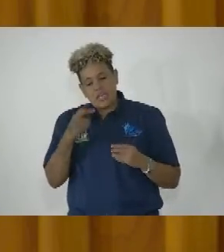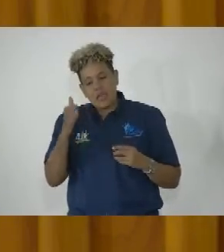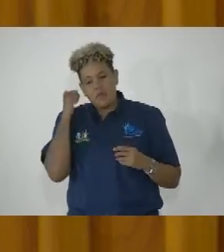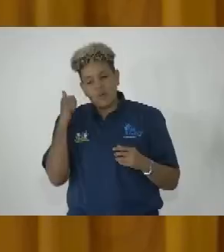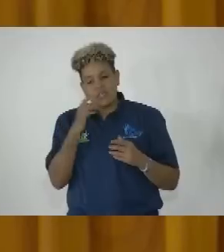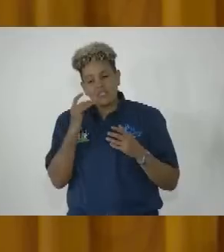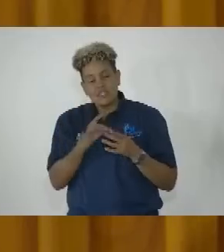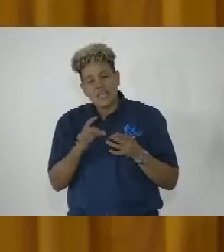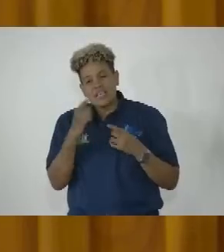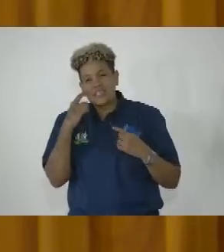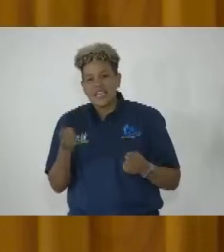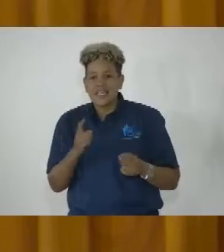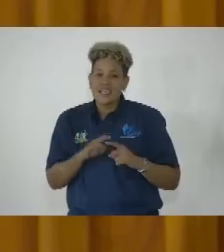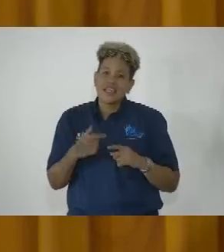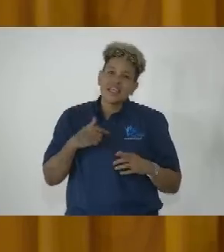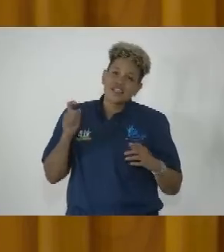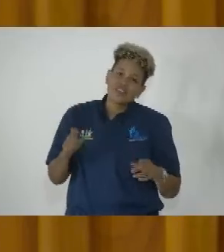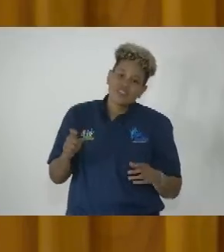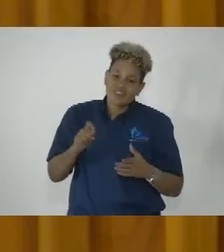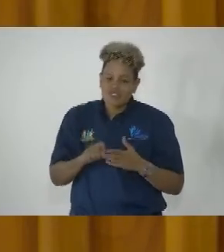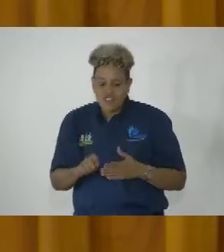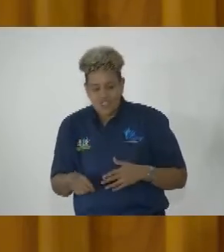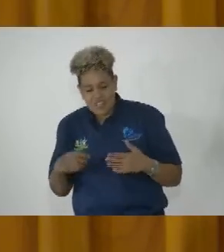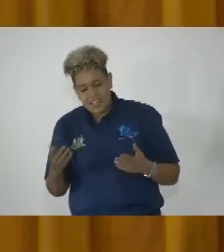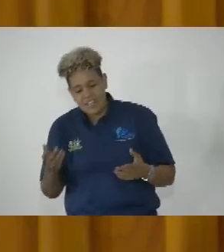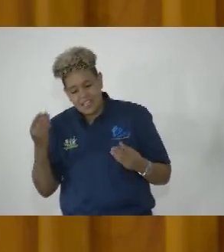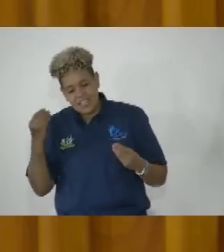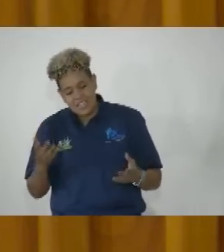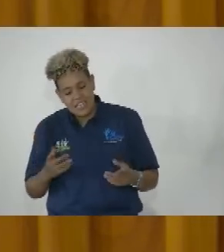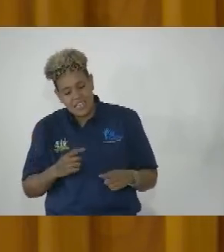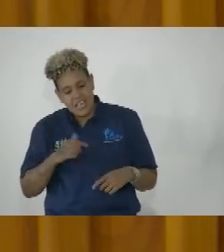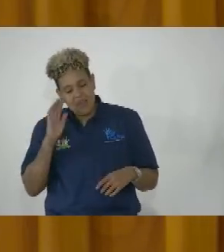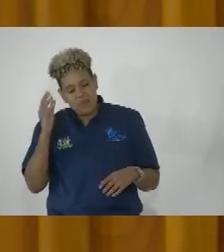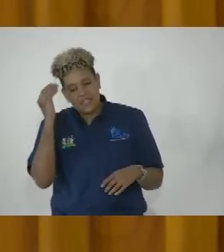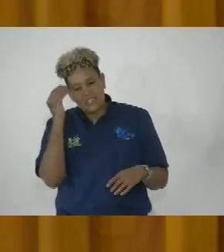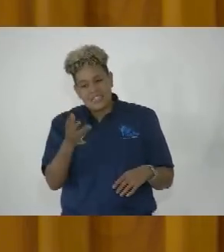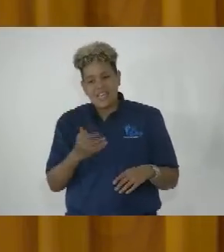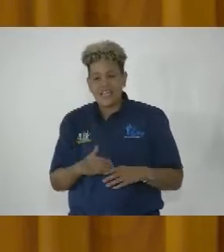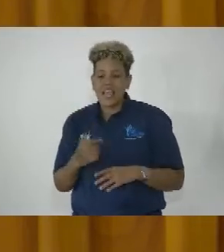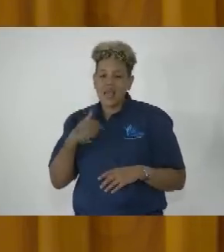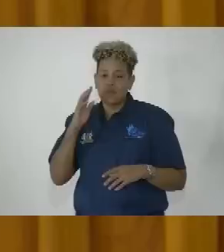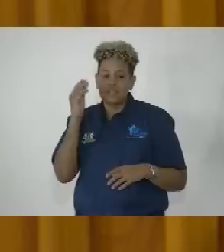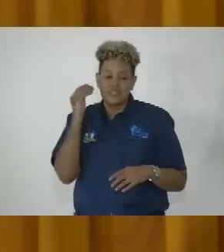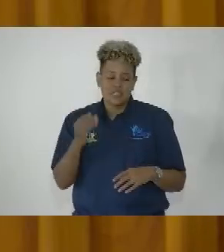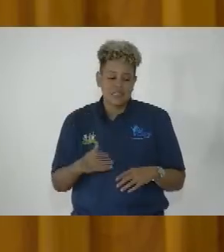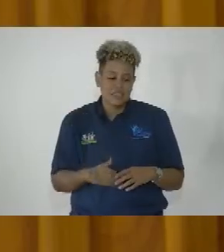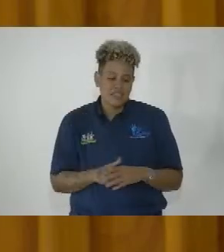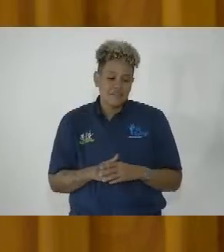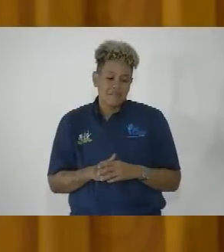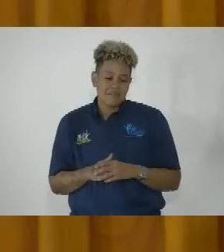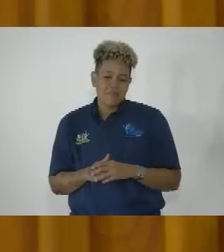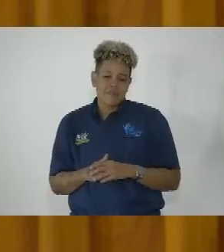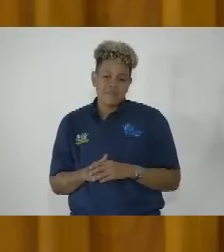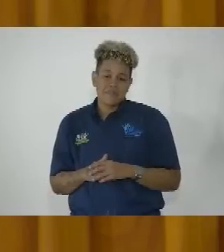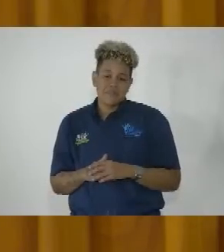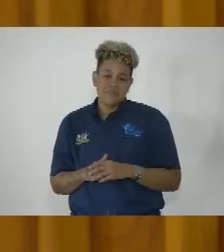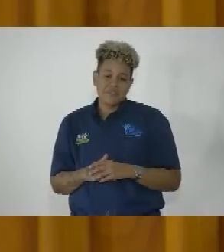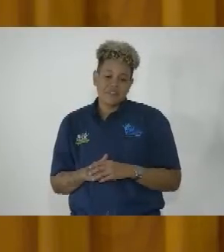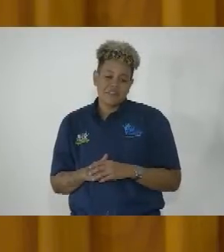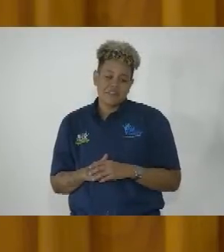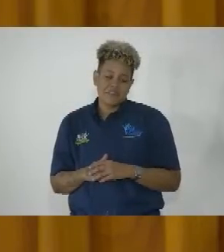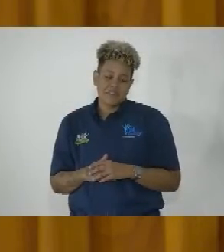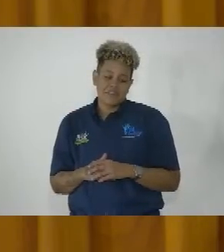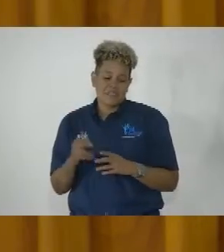to say it, and then I wrote it down, and then I did. But I'm going to say it. I'm going to say it anyway. No, I